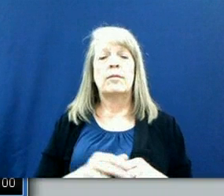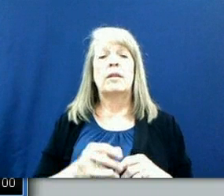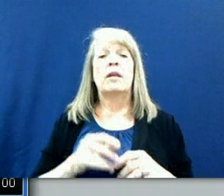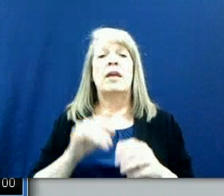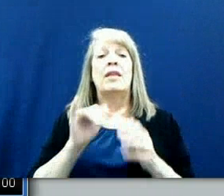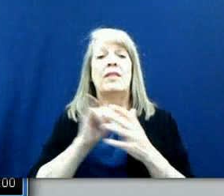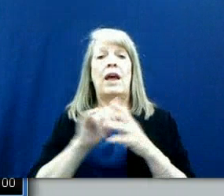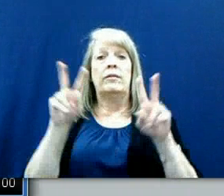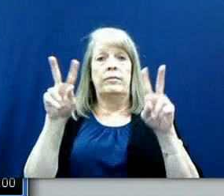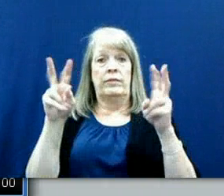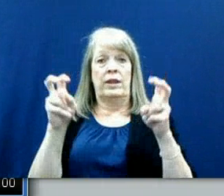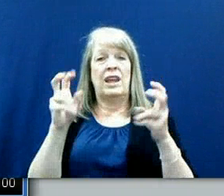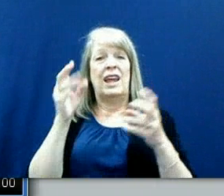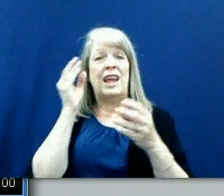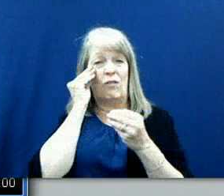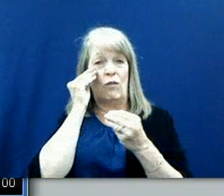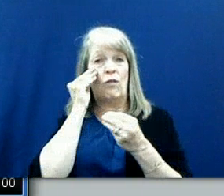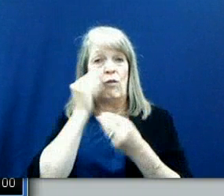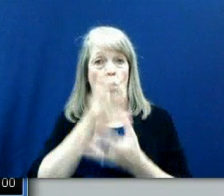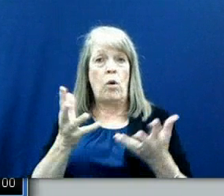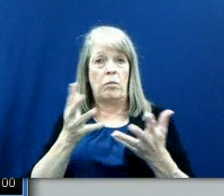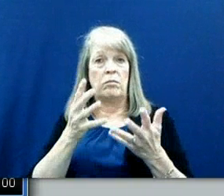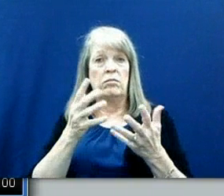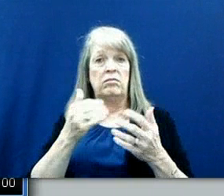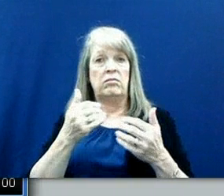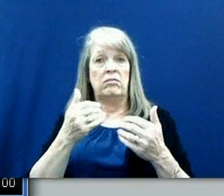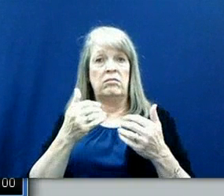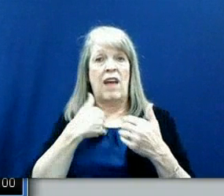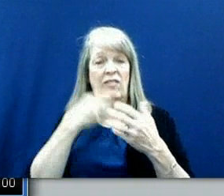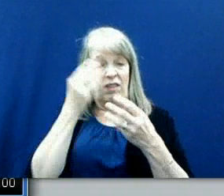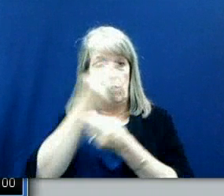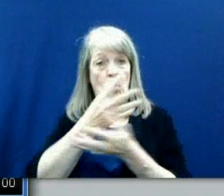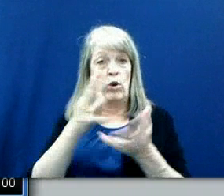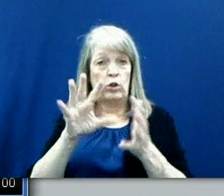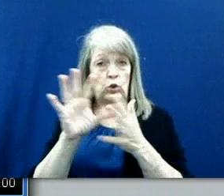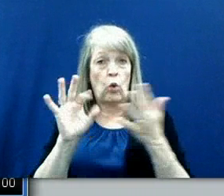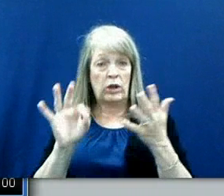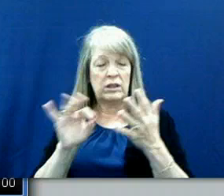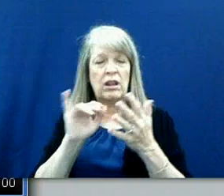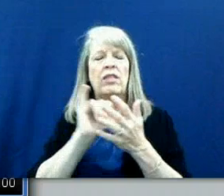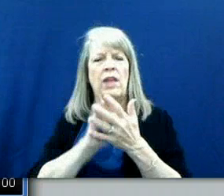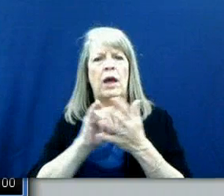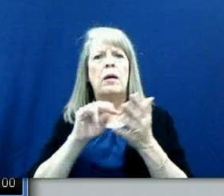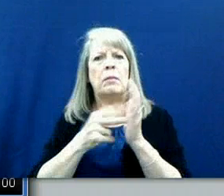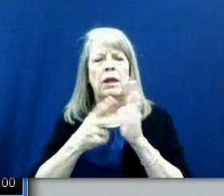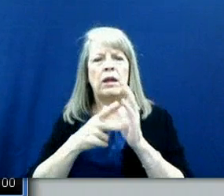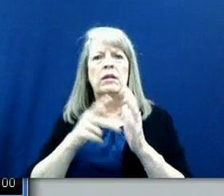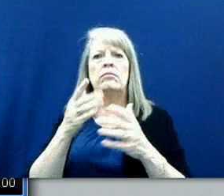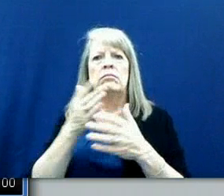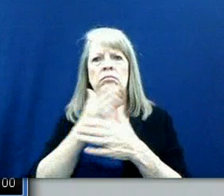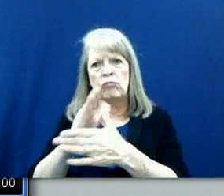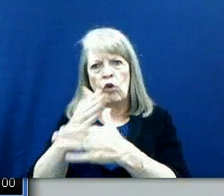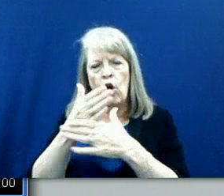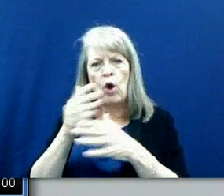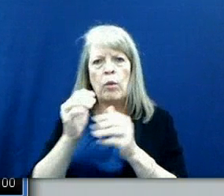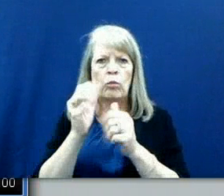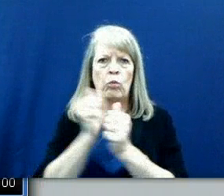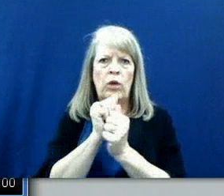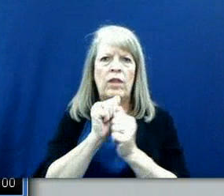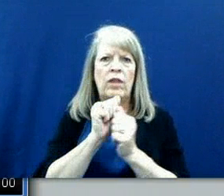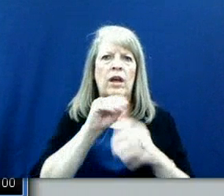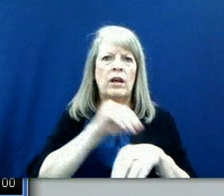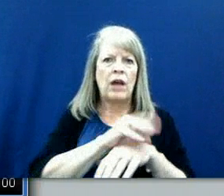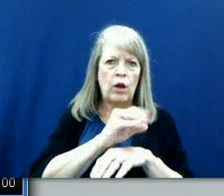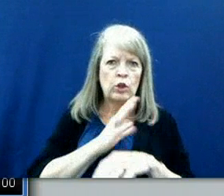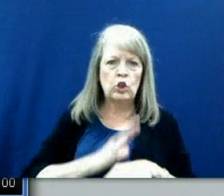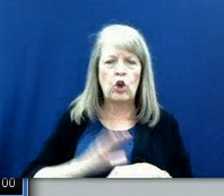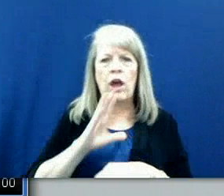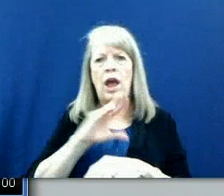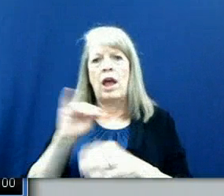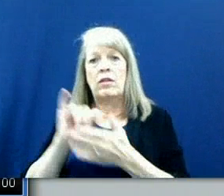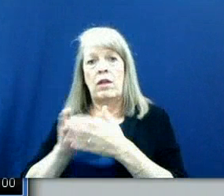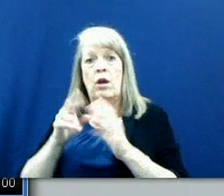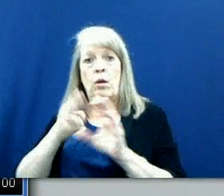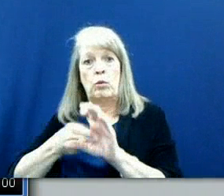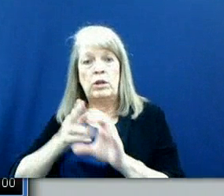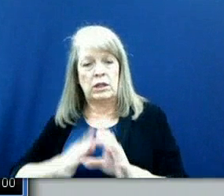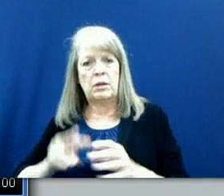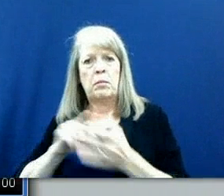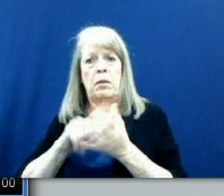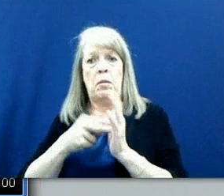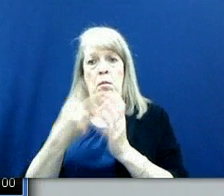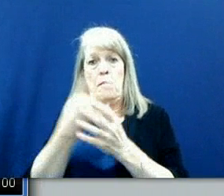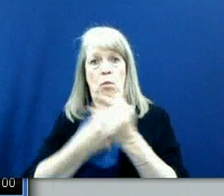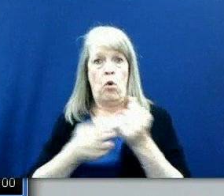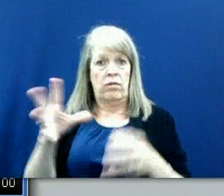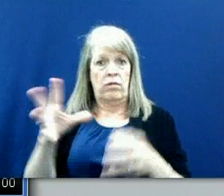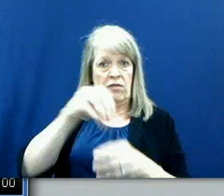Informed choice is the foundation for the partnership between the participant and the counselor, in which they jointly participate in the comprehensive